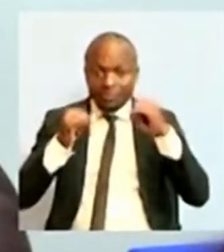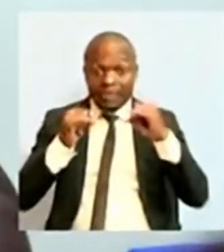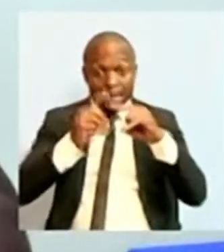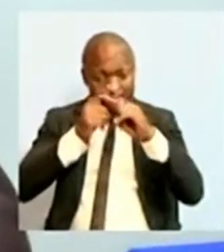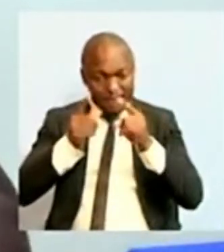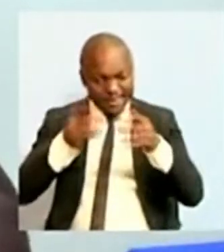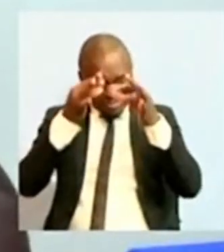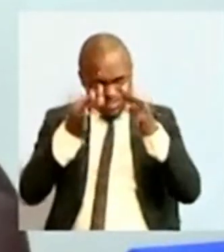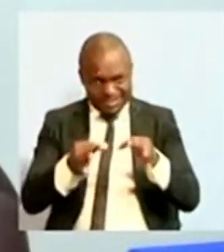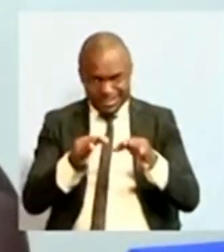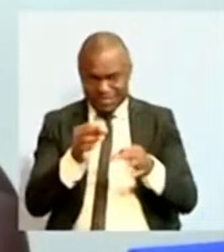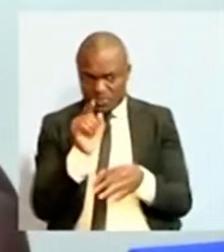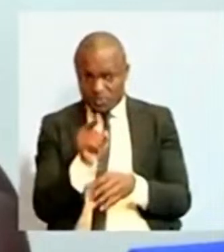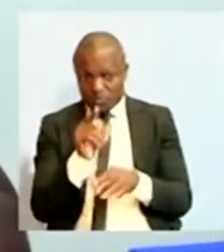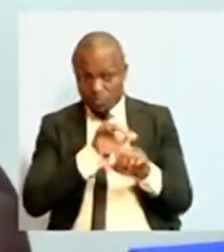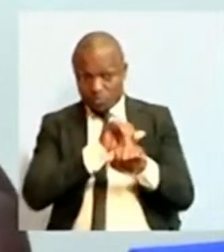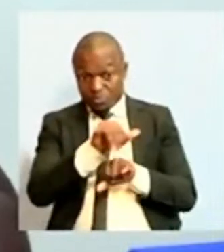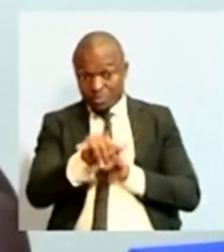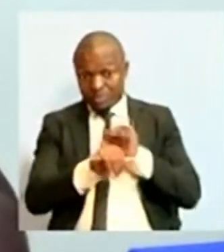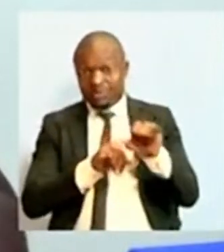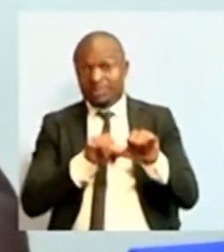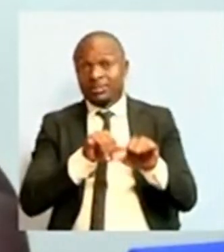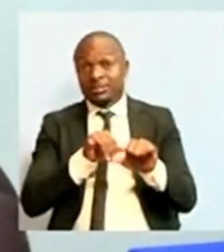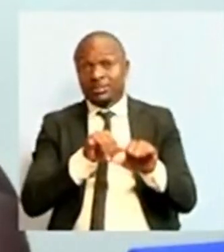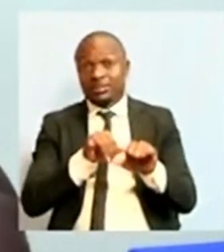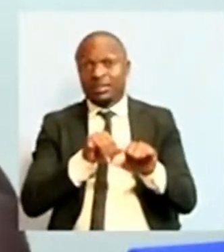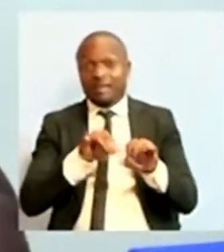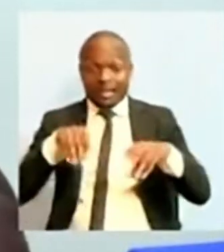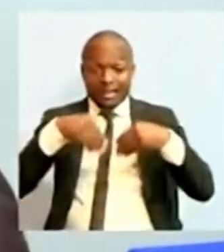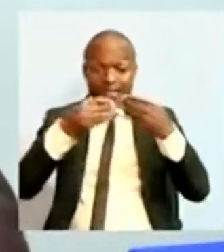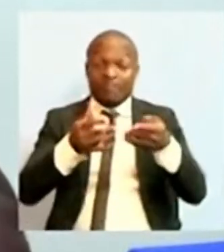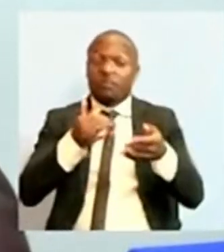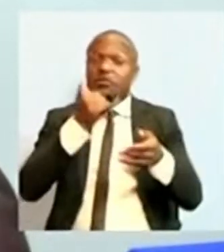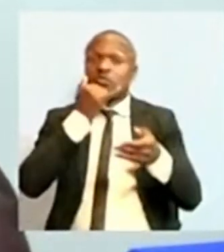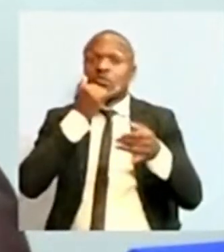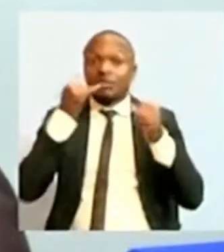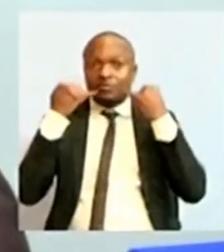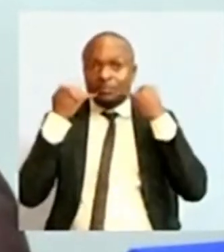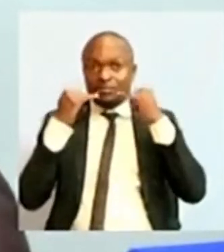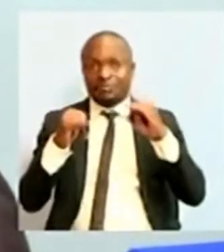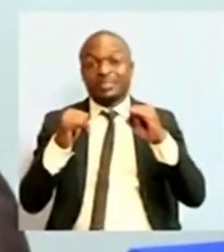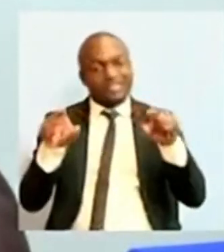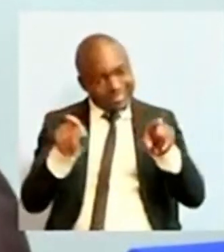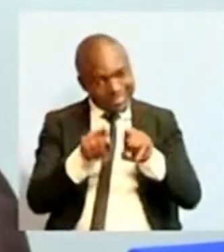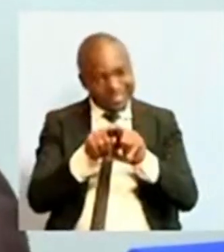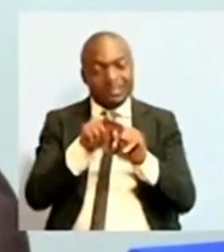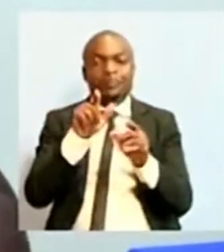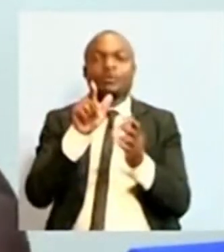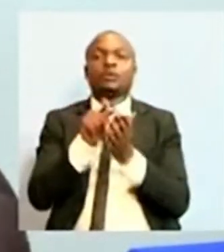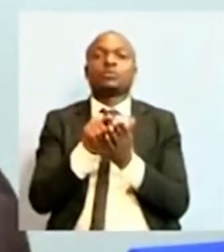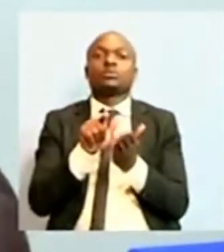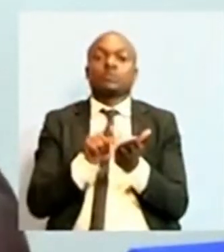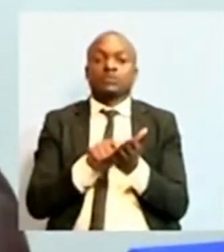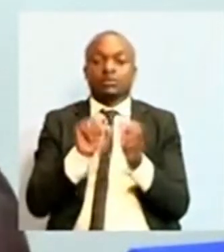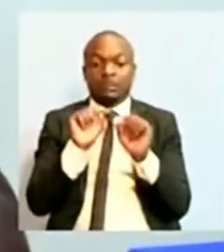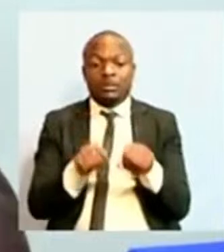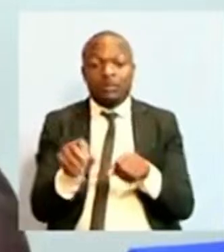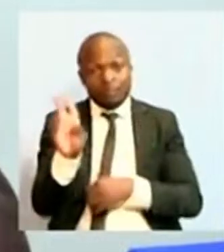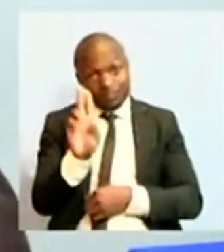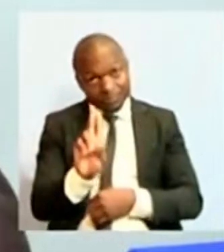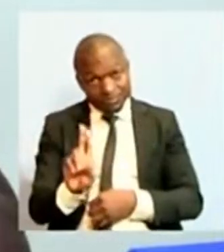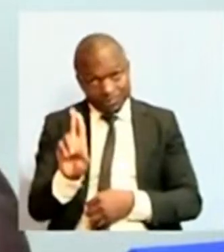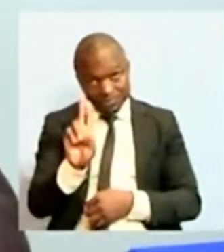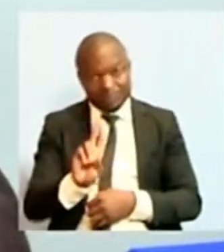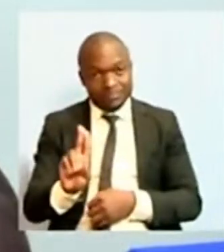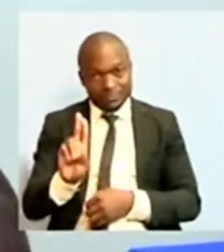should you deliberately mislead or misinform the committee, the same Cap 12 can be used against